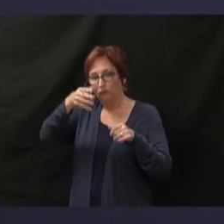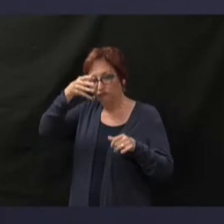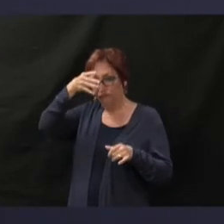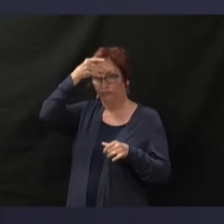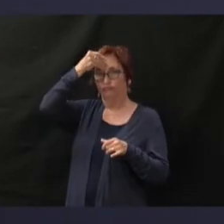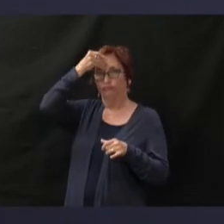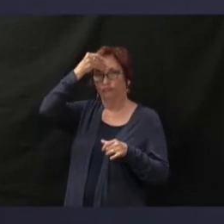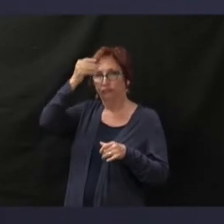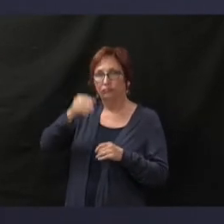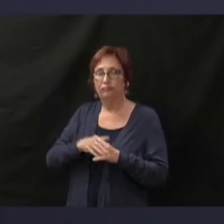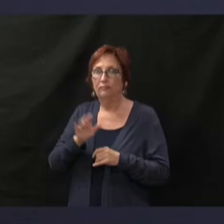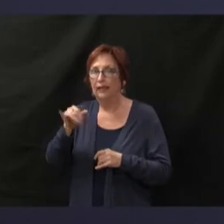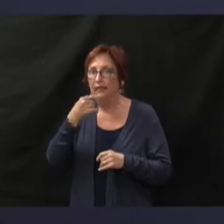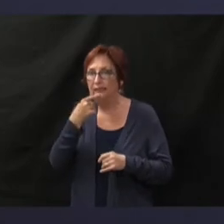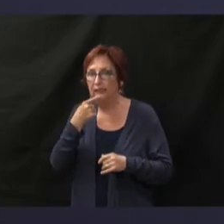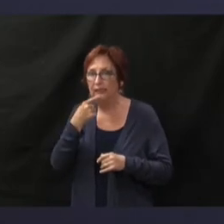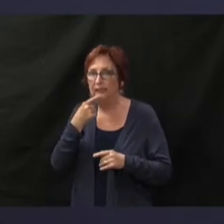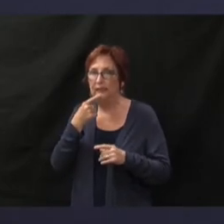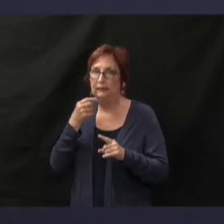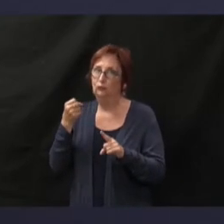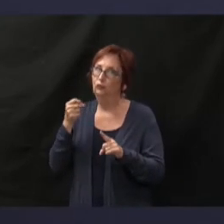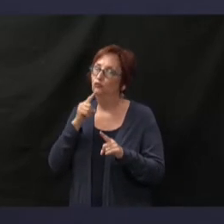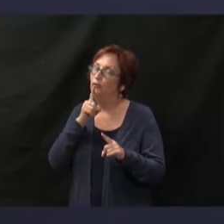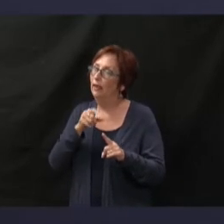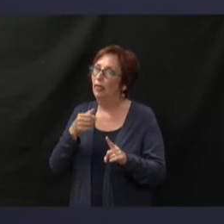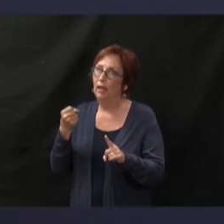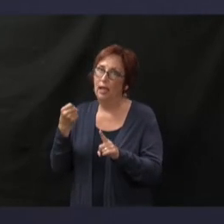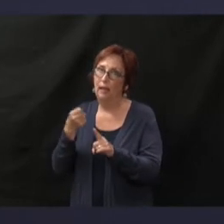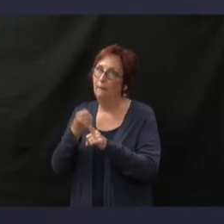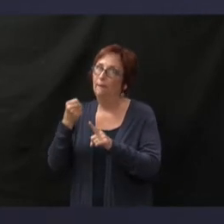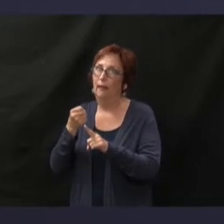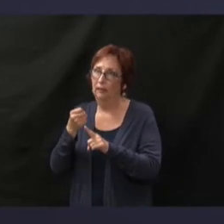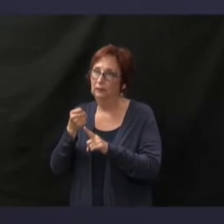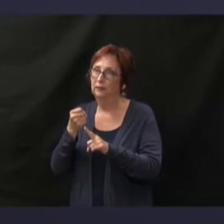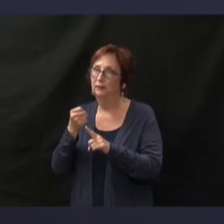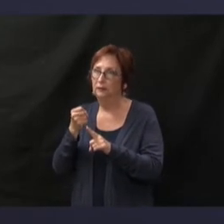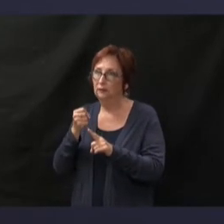like I said, it's very impactful.